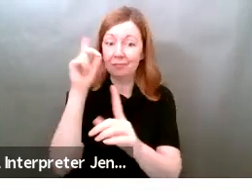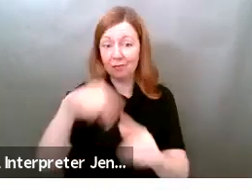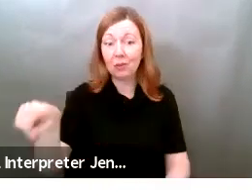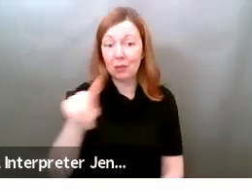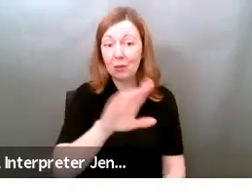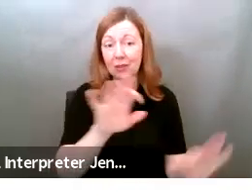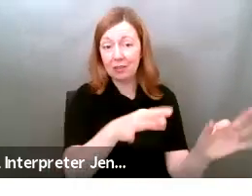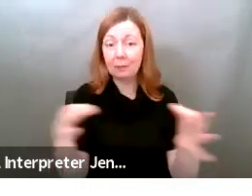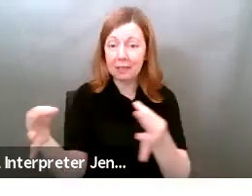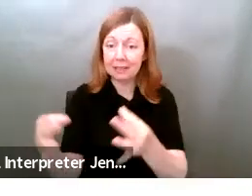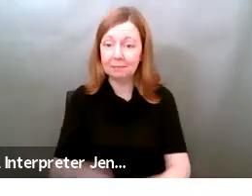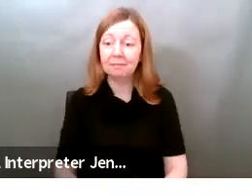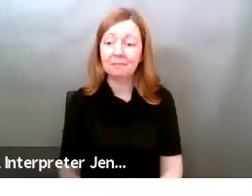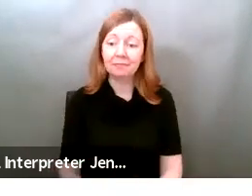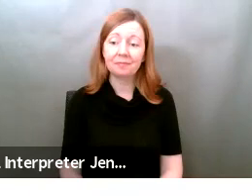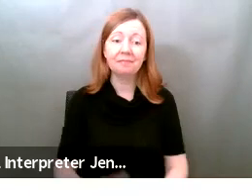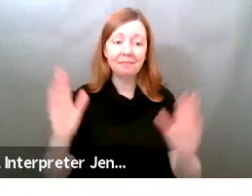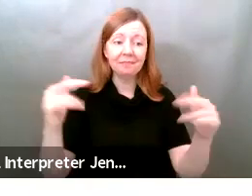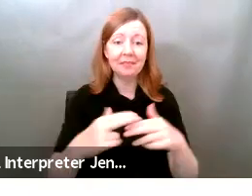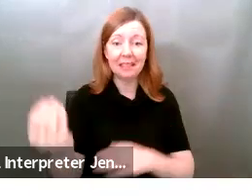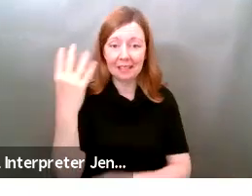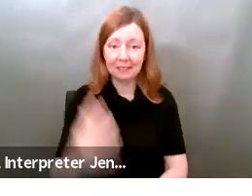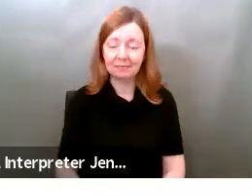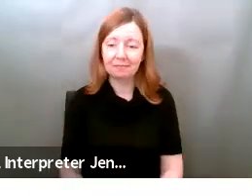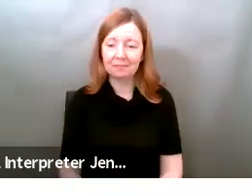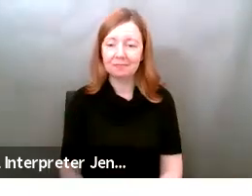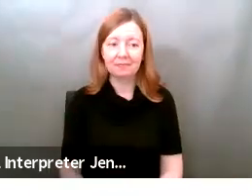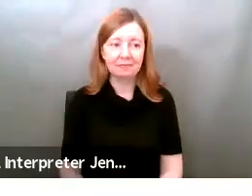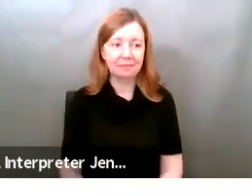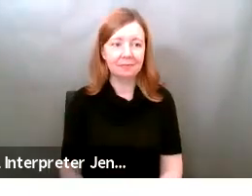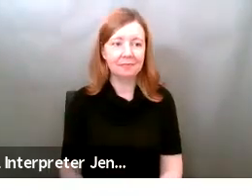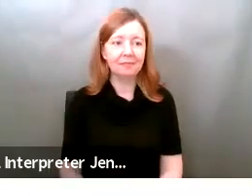your families. Next slide.